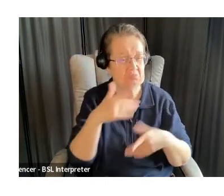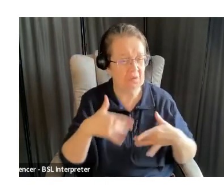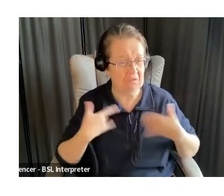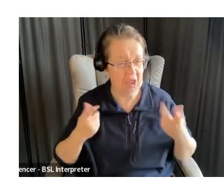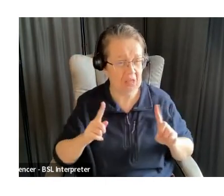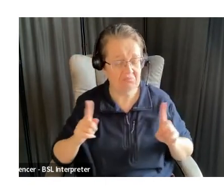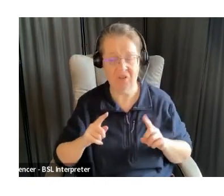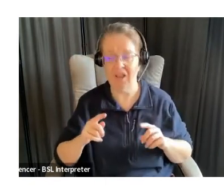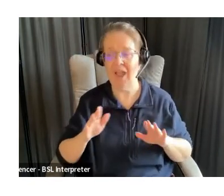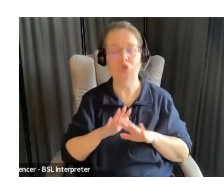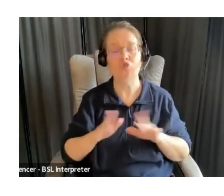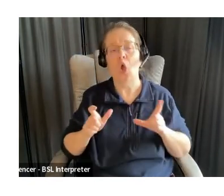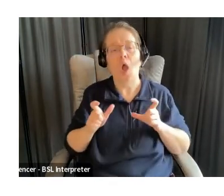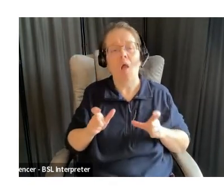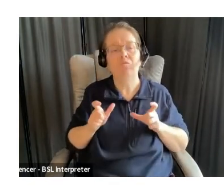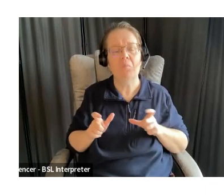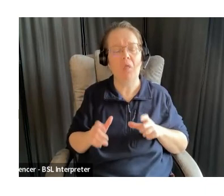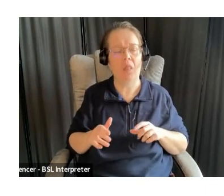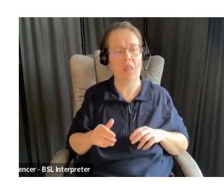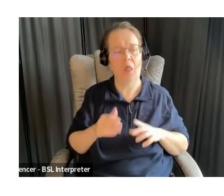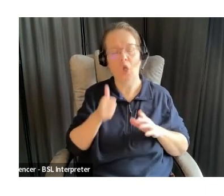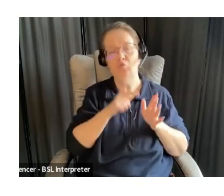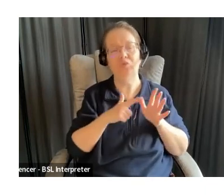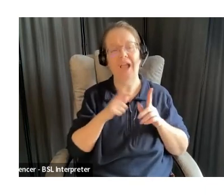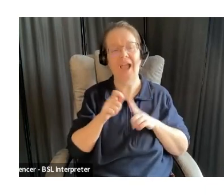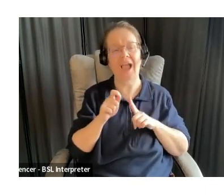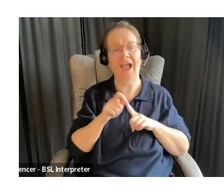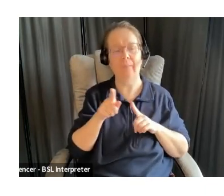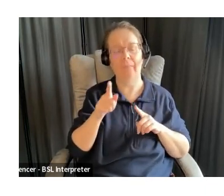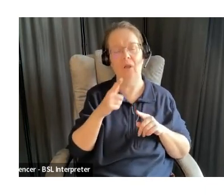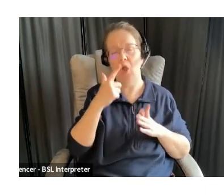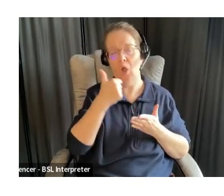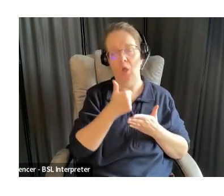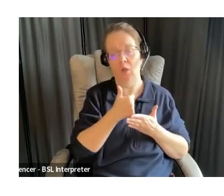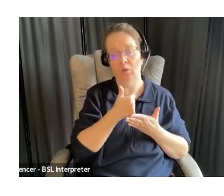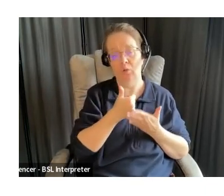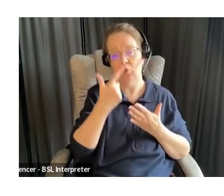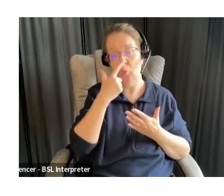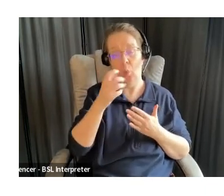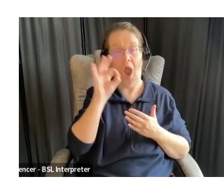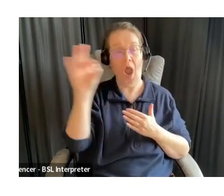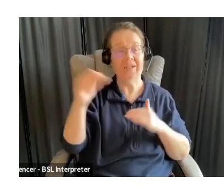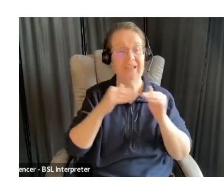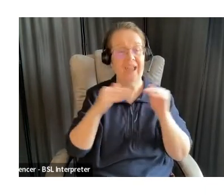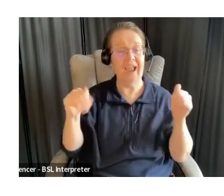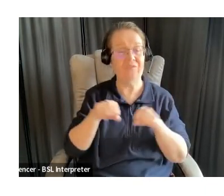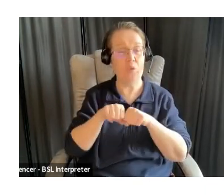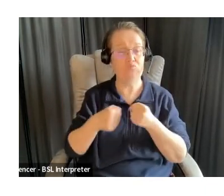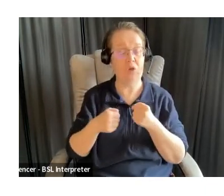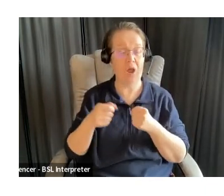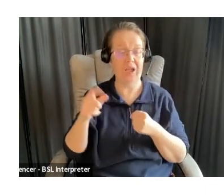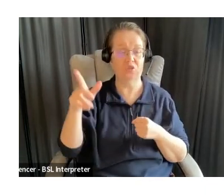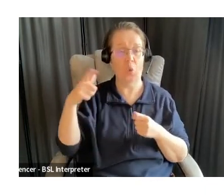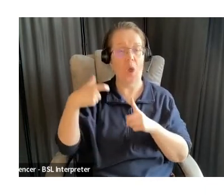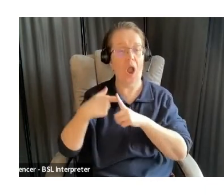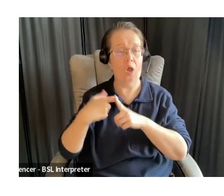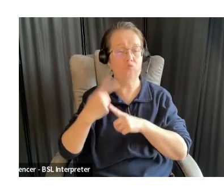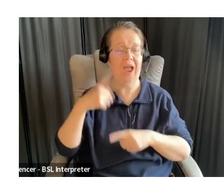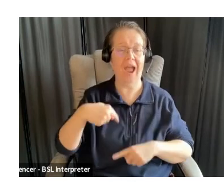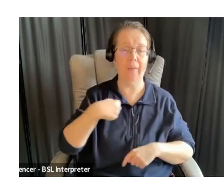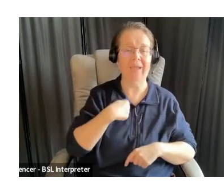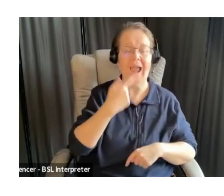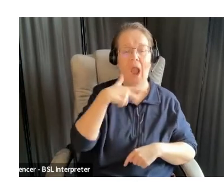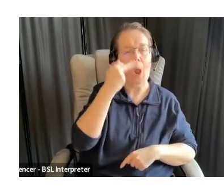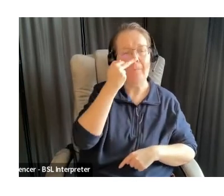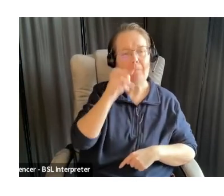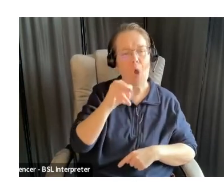If you're uncomfortable using an app, you can always reach out to Even Break and ask Caroline and I to do a mock